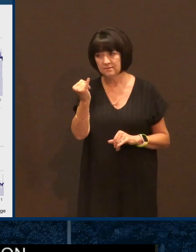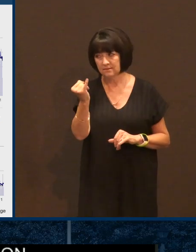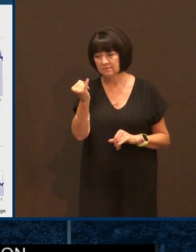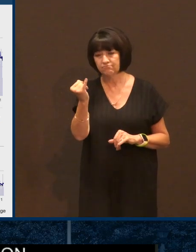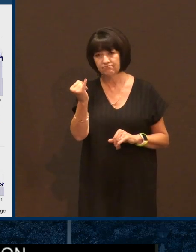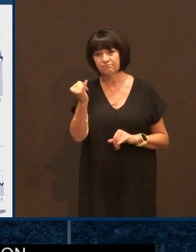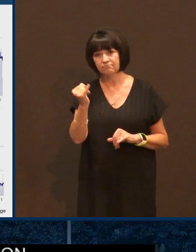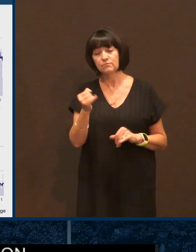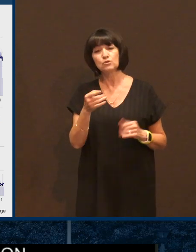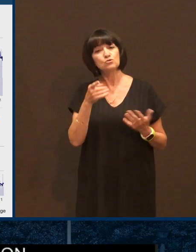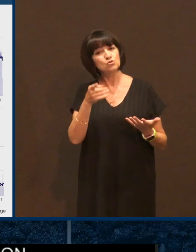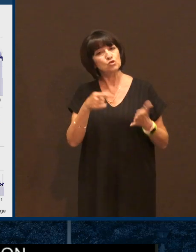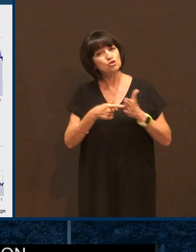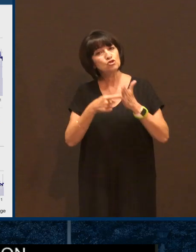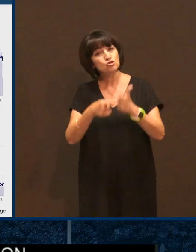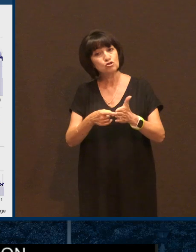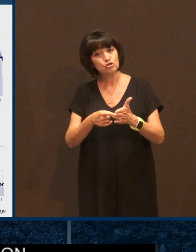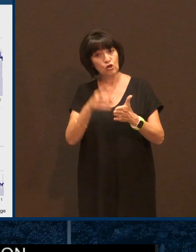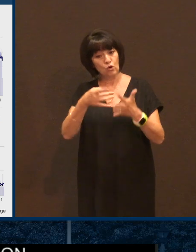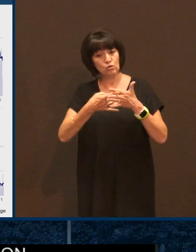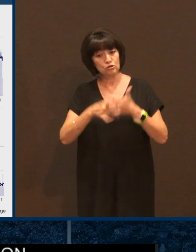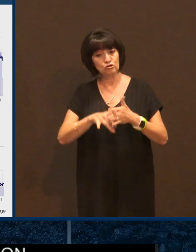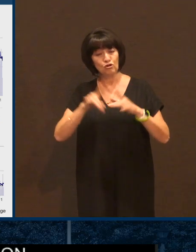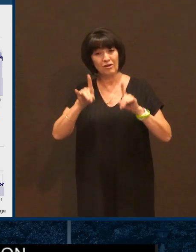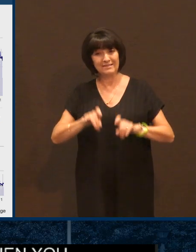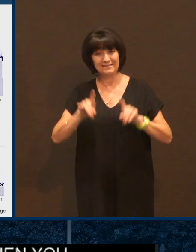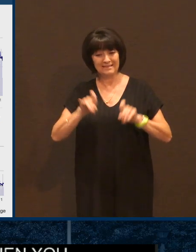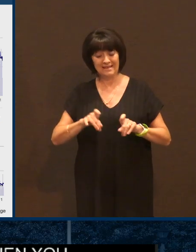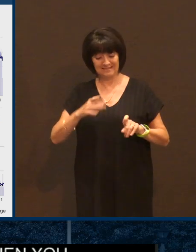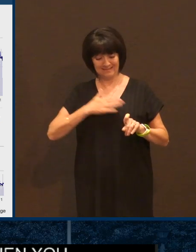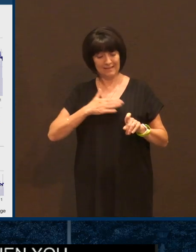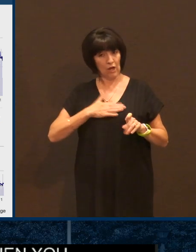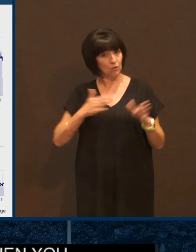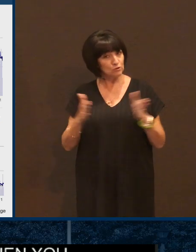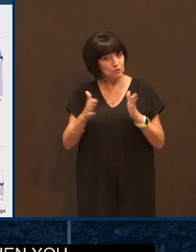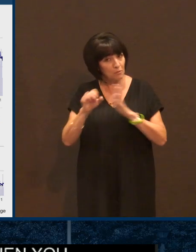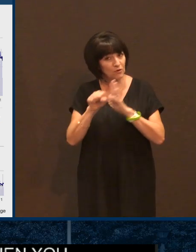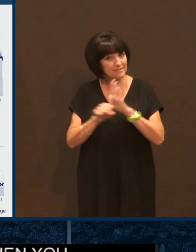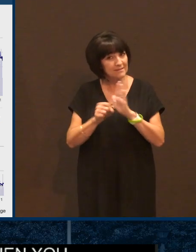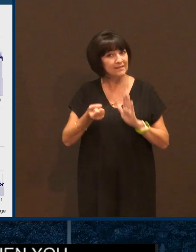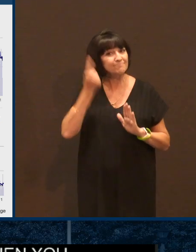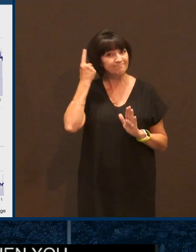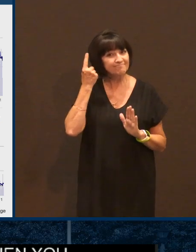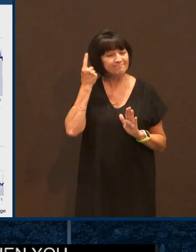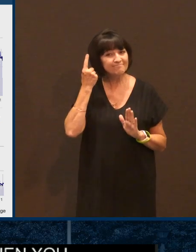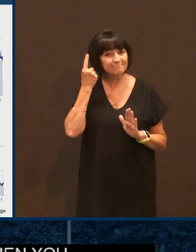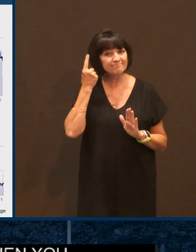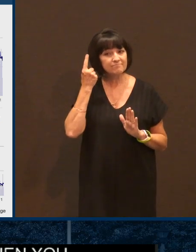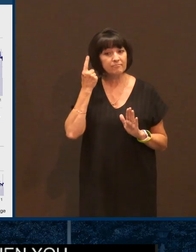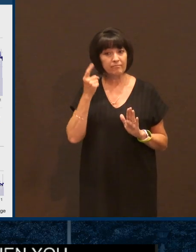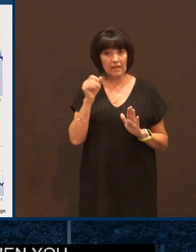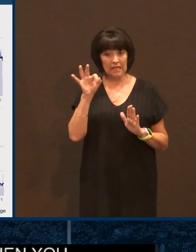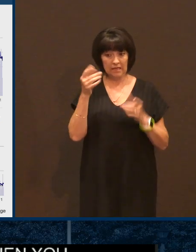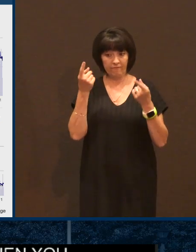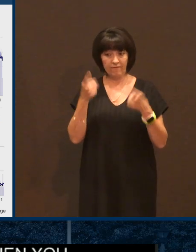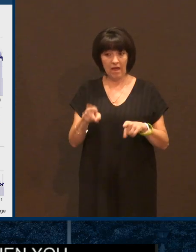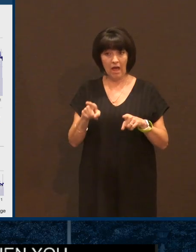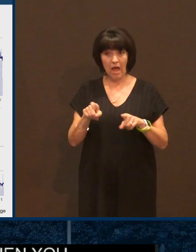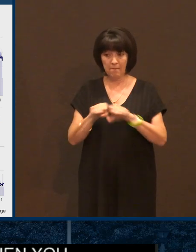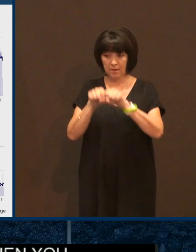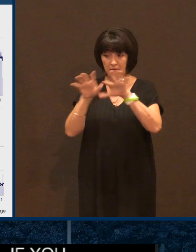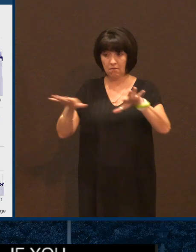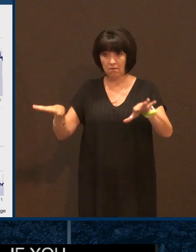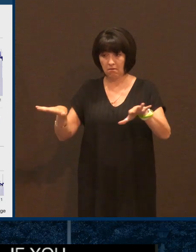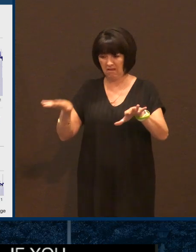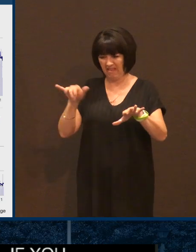show you that when you start testing, particularly in a small state like ours, if you have an outbreak in a small